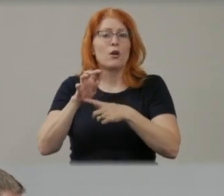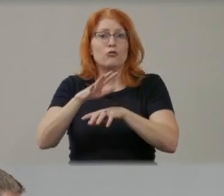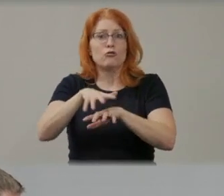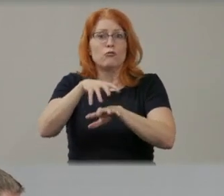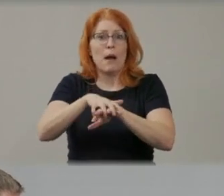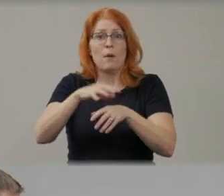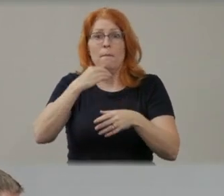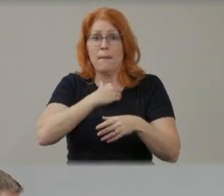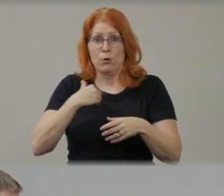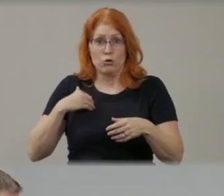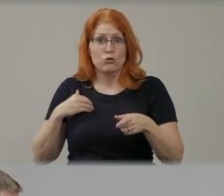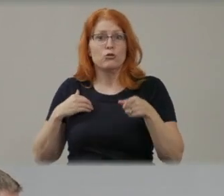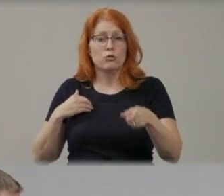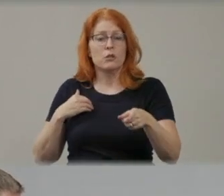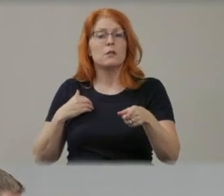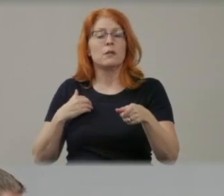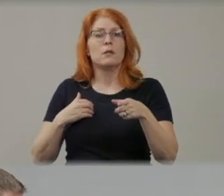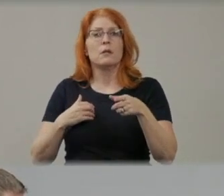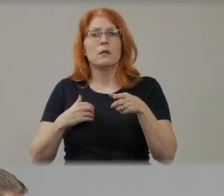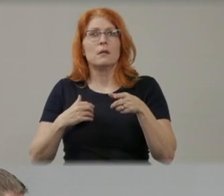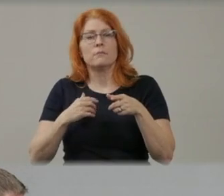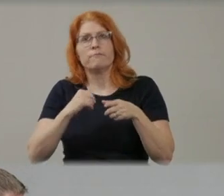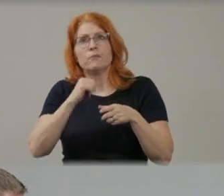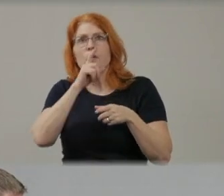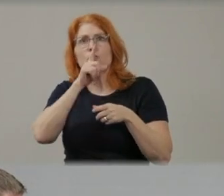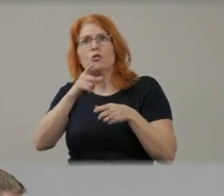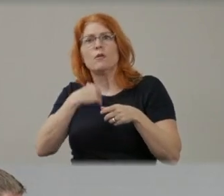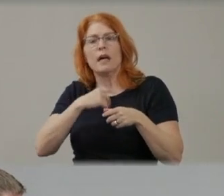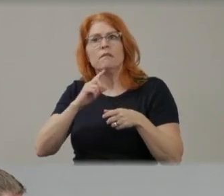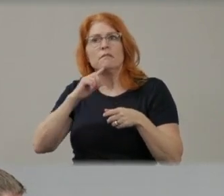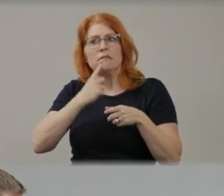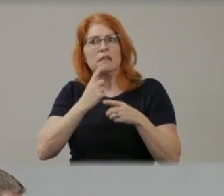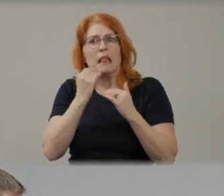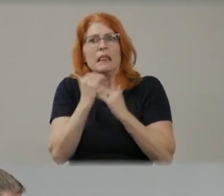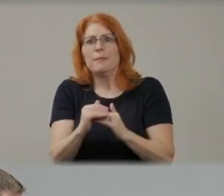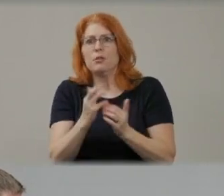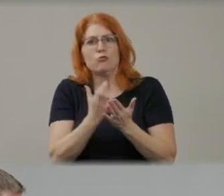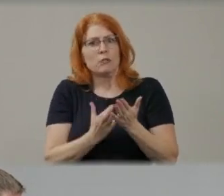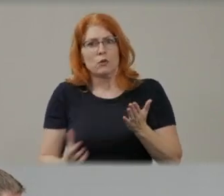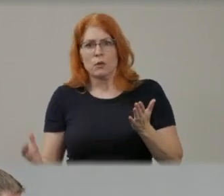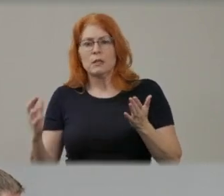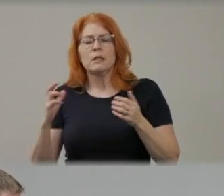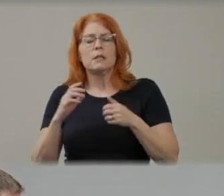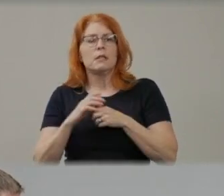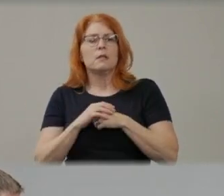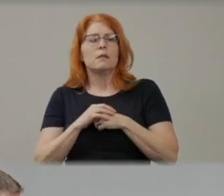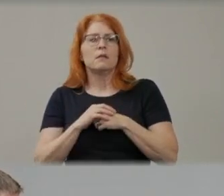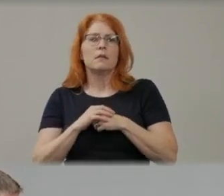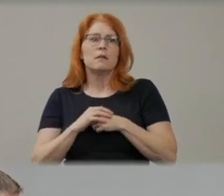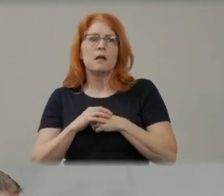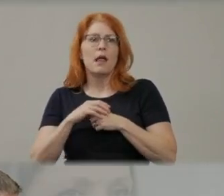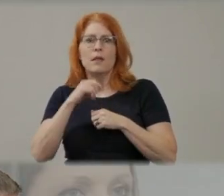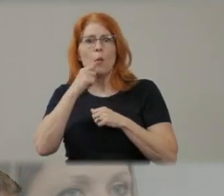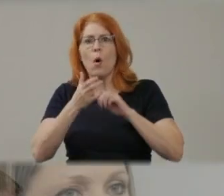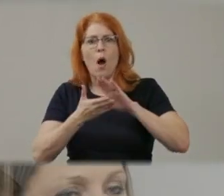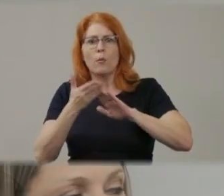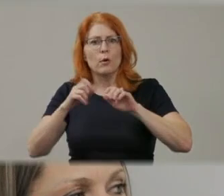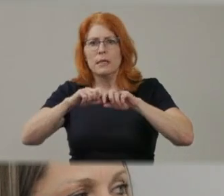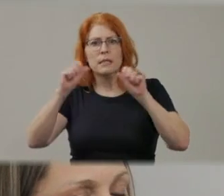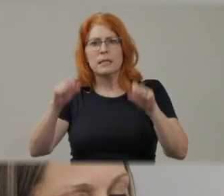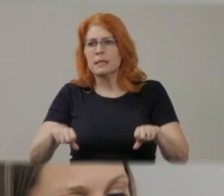members. I'm sure they have extremely limited resources. They are not going to operate a